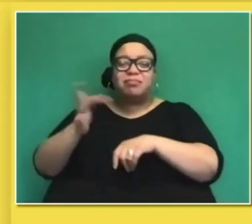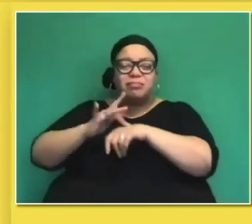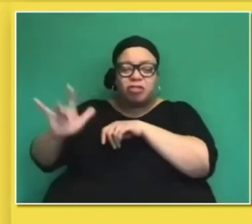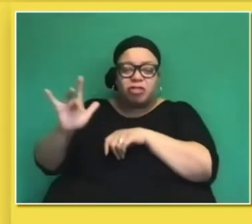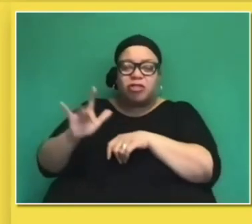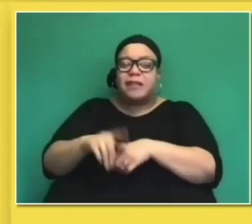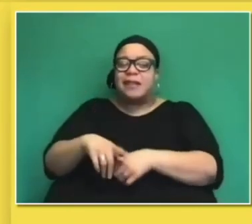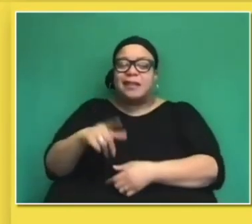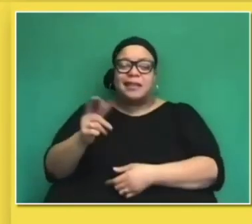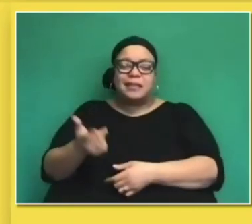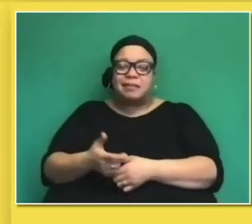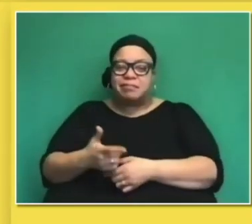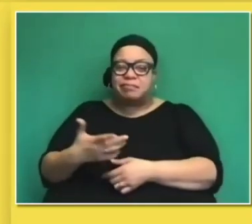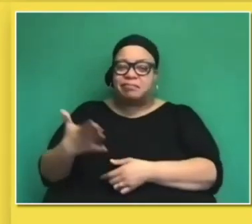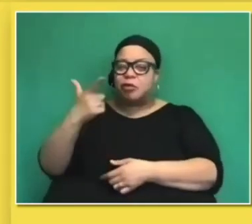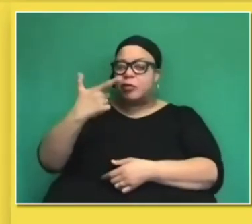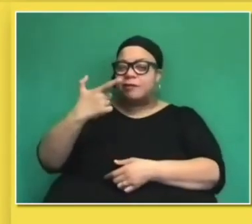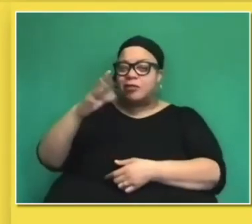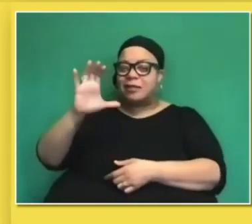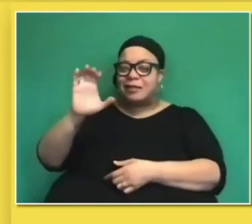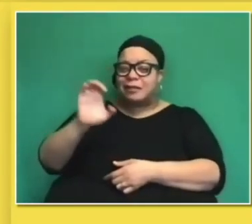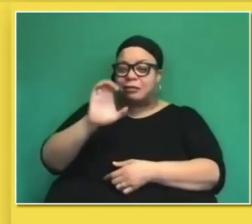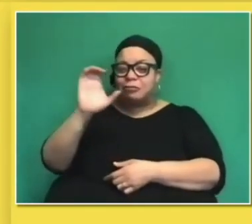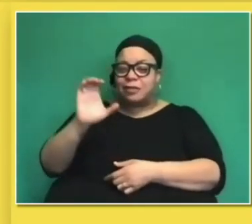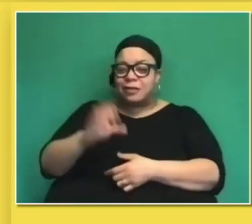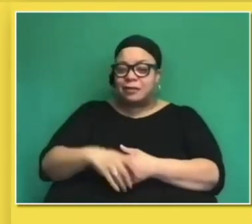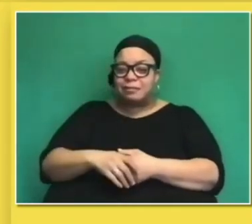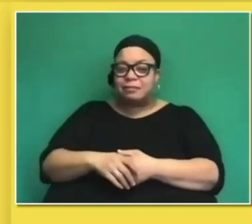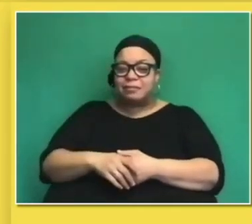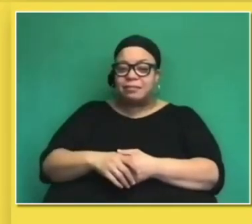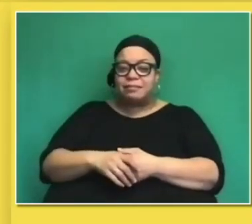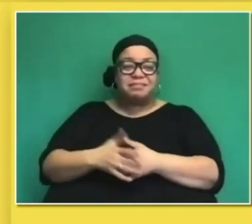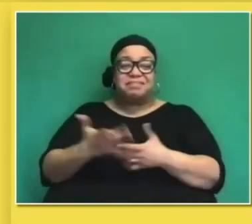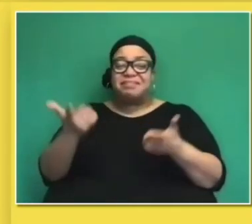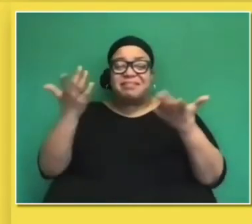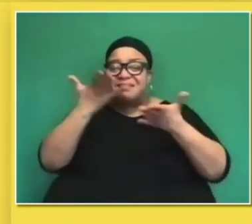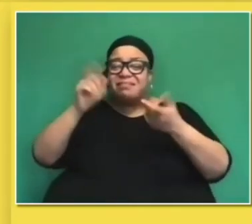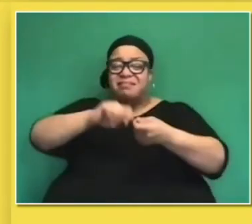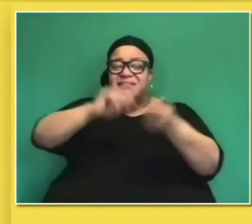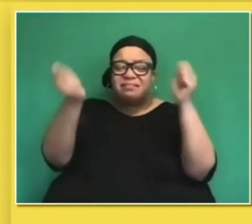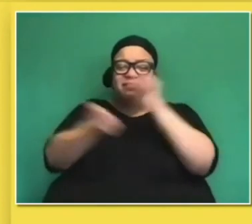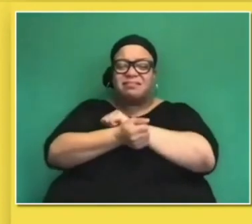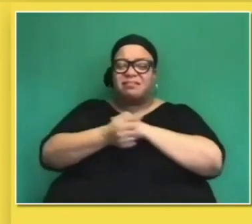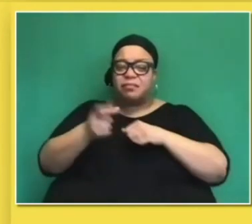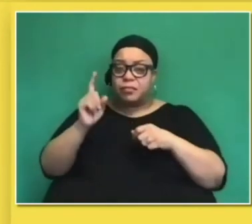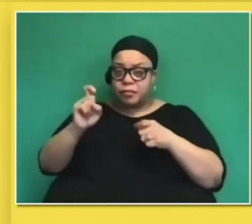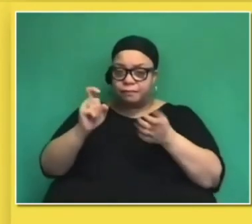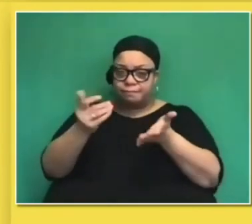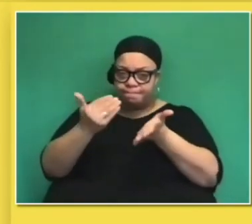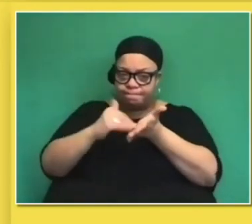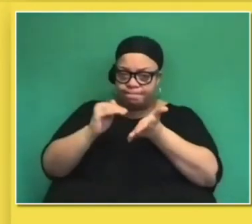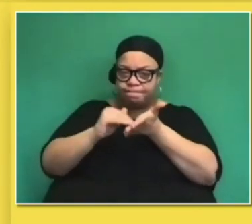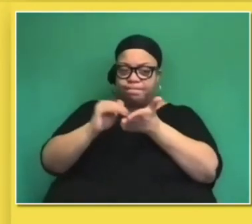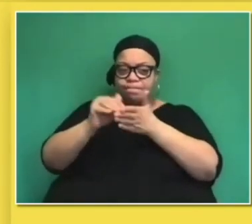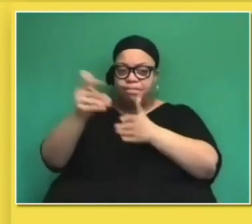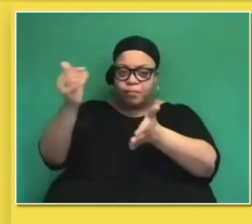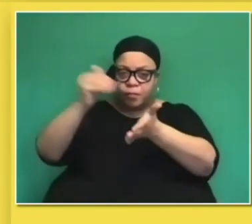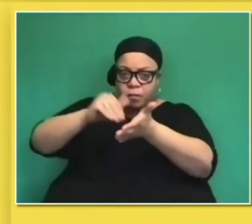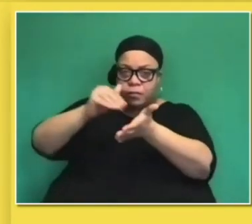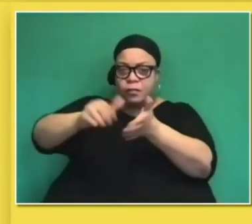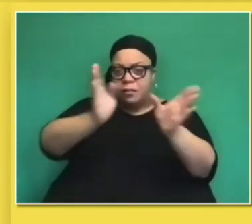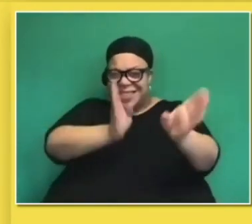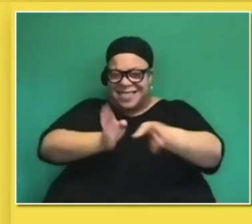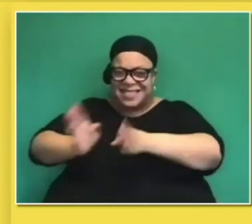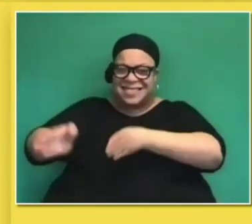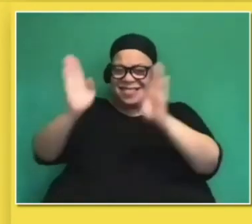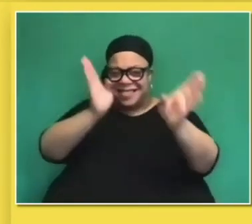organize. And so we know we will keep organizing. We will continue to go to communities that have been forgotten. We will